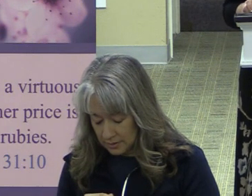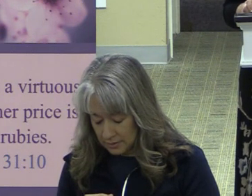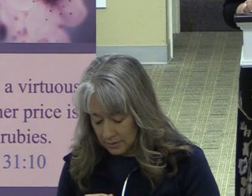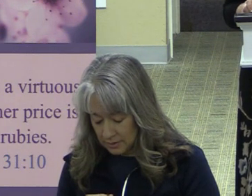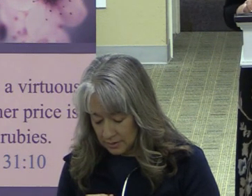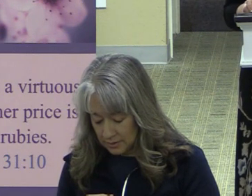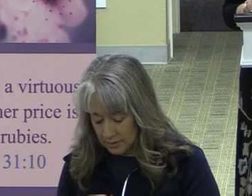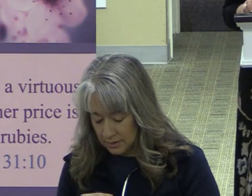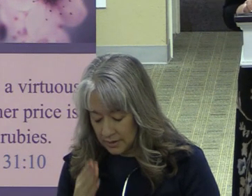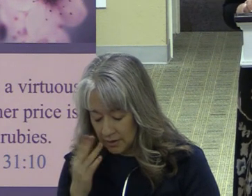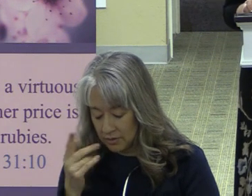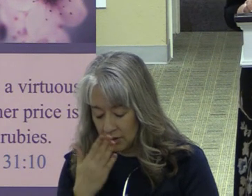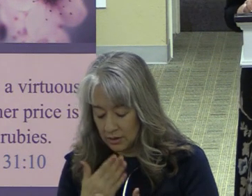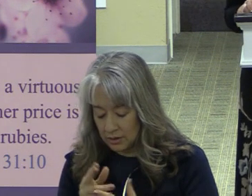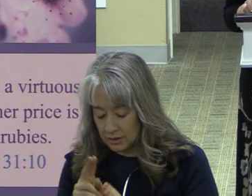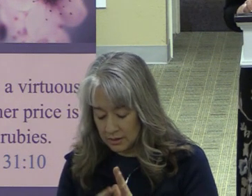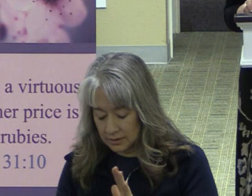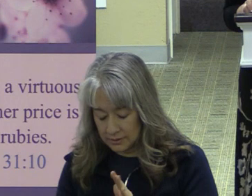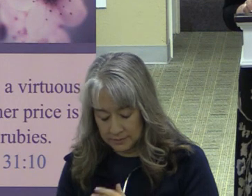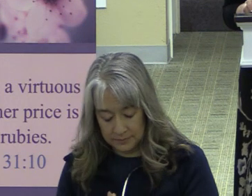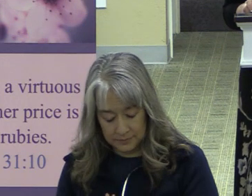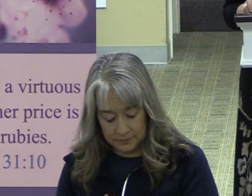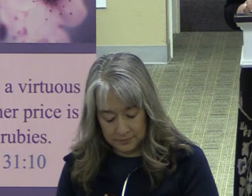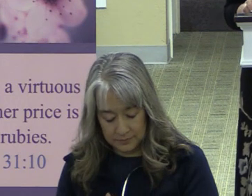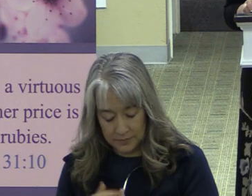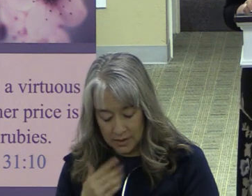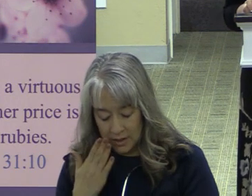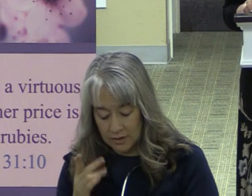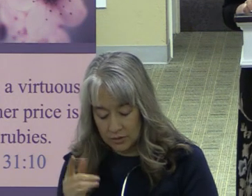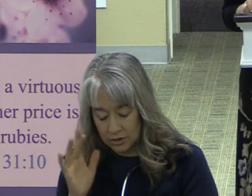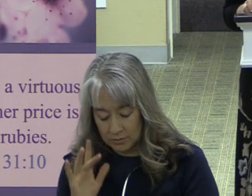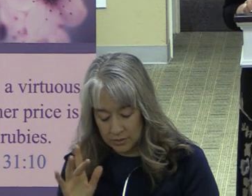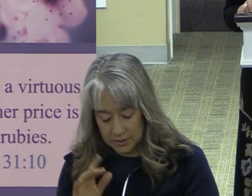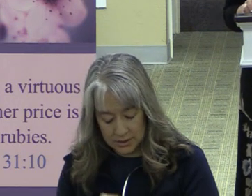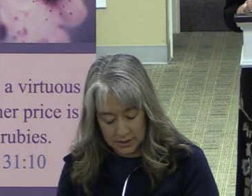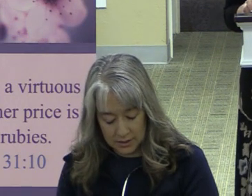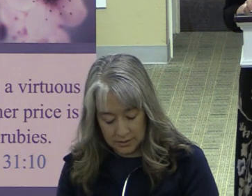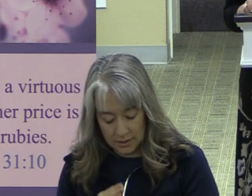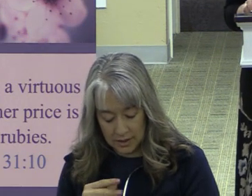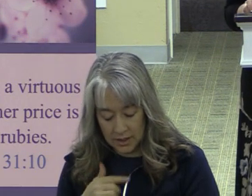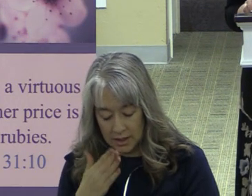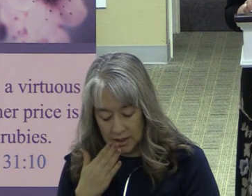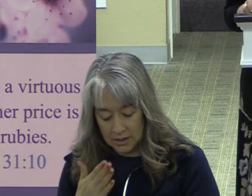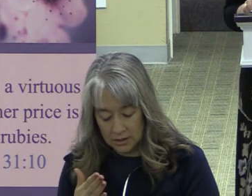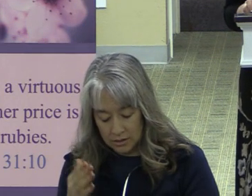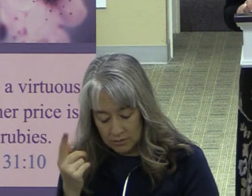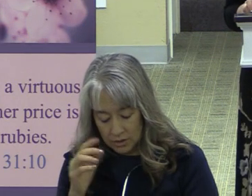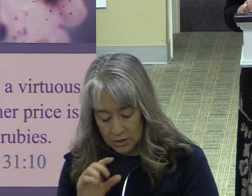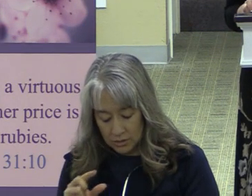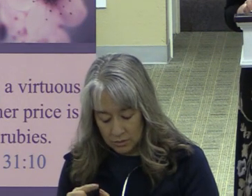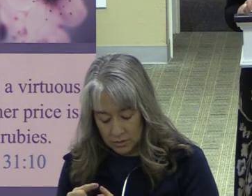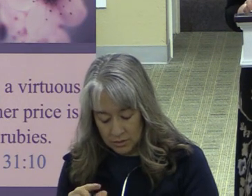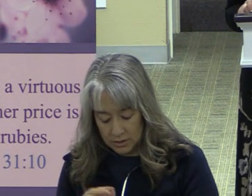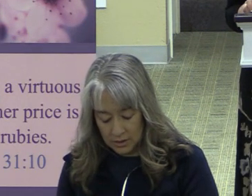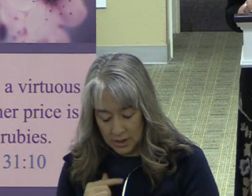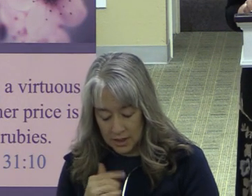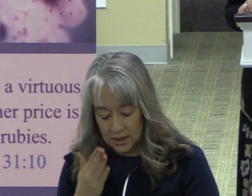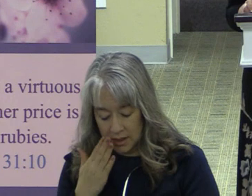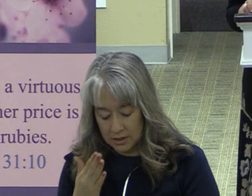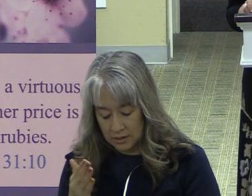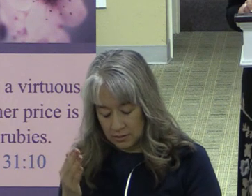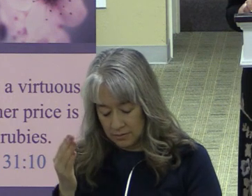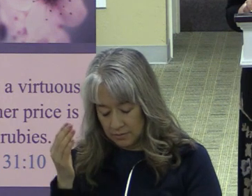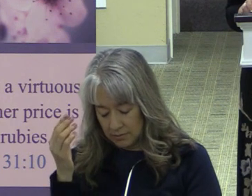I thank you for your goodness. I thank you for your mercy, and I thank you, Lord, for your word. I thank you